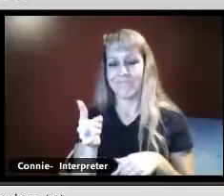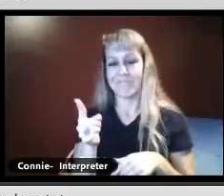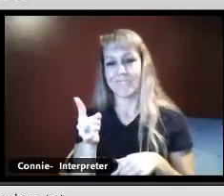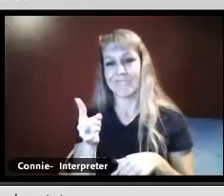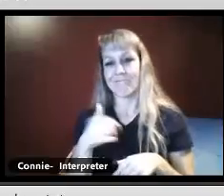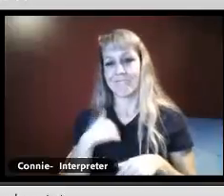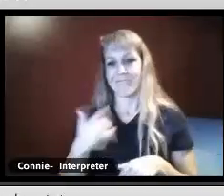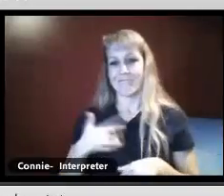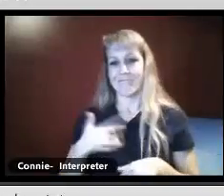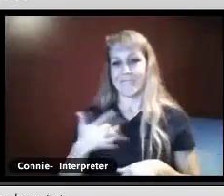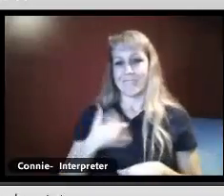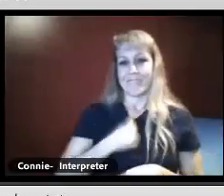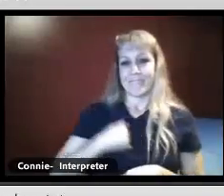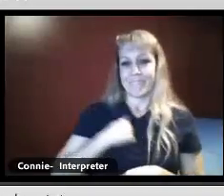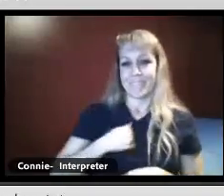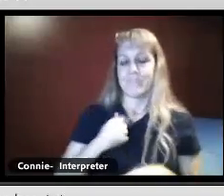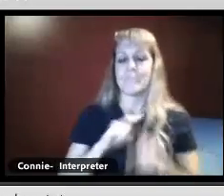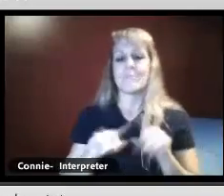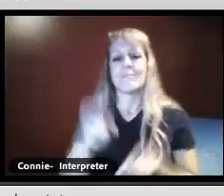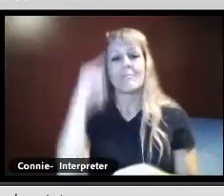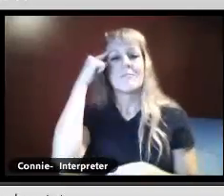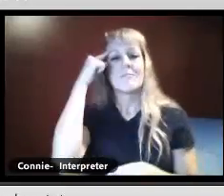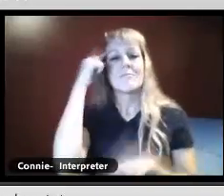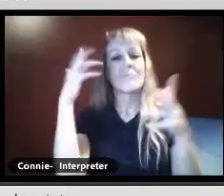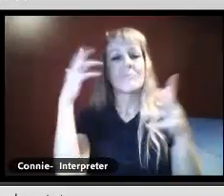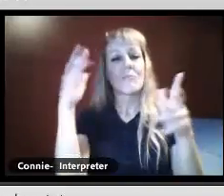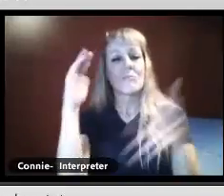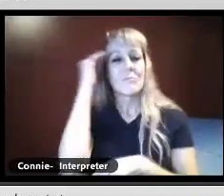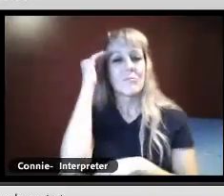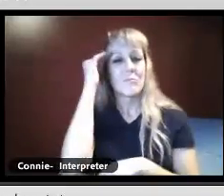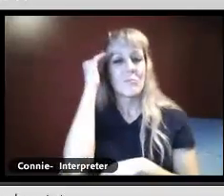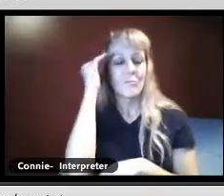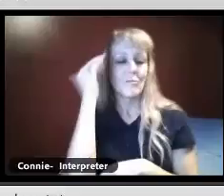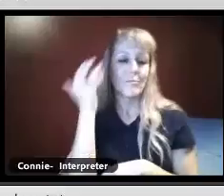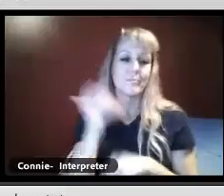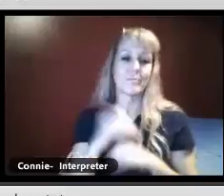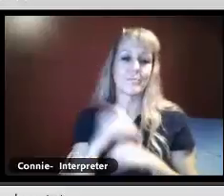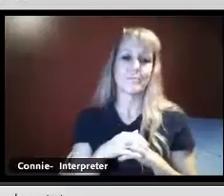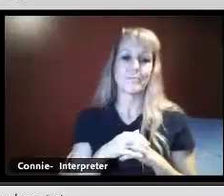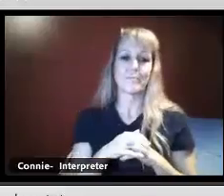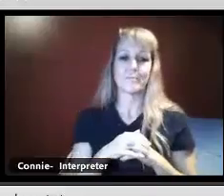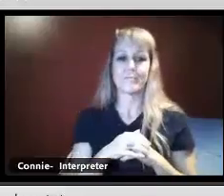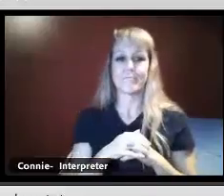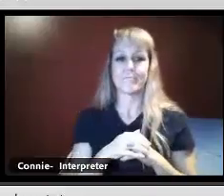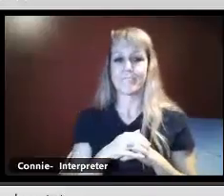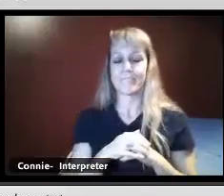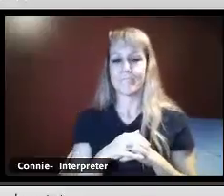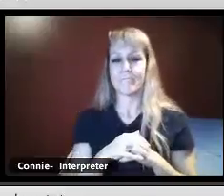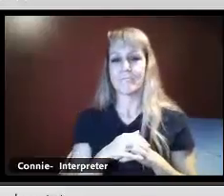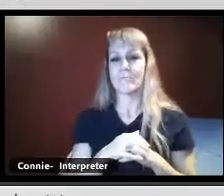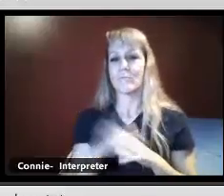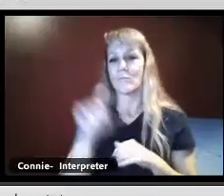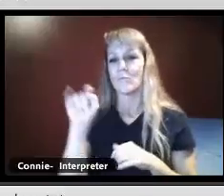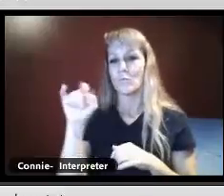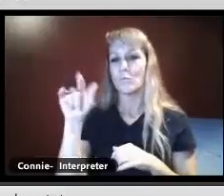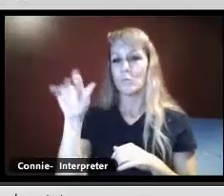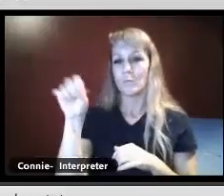although I think that you already have a rather comprehensive group of tools at